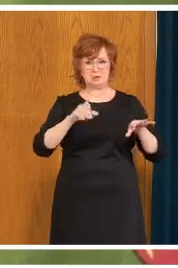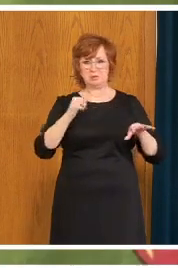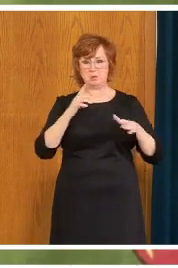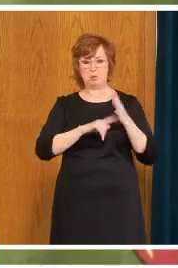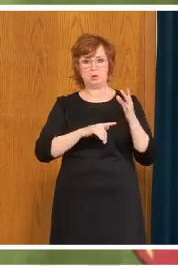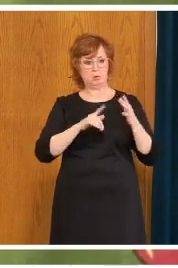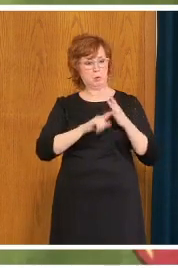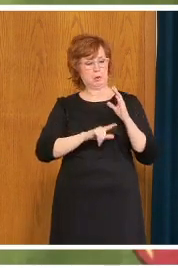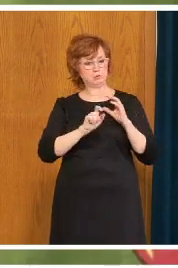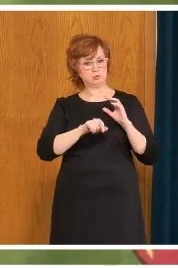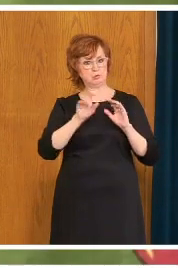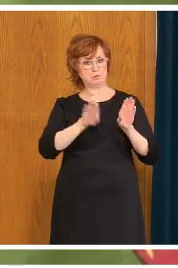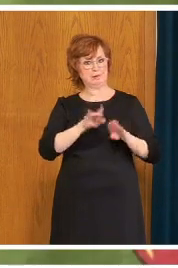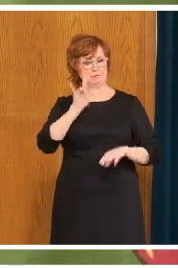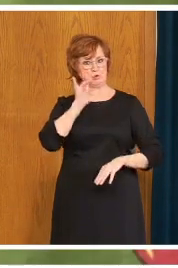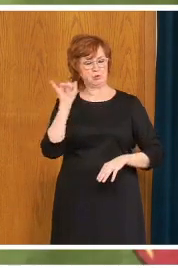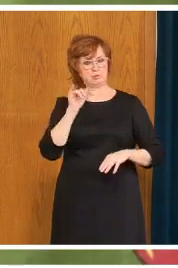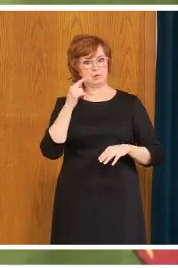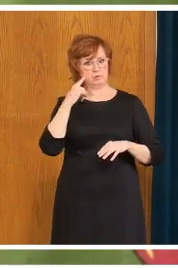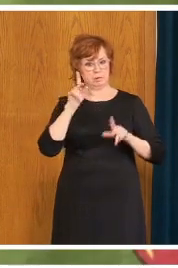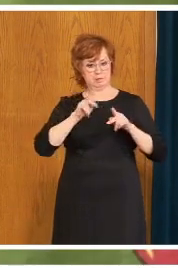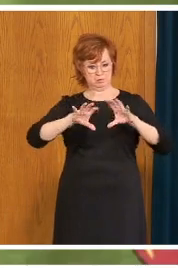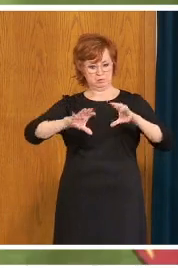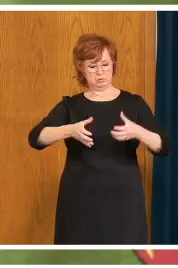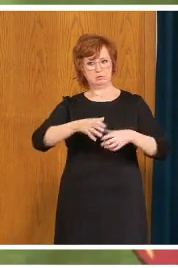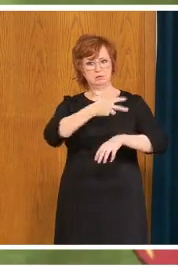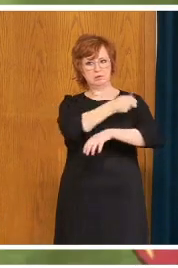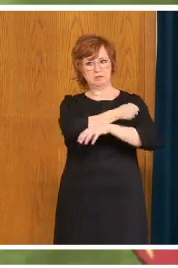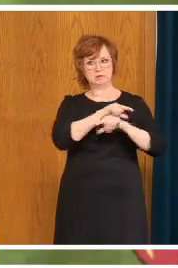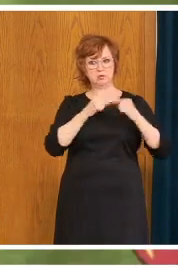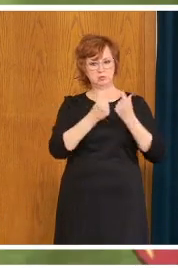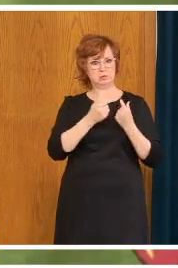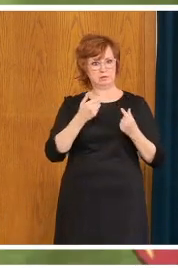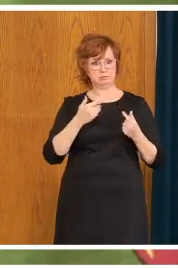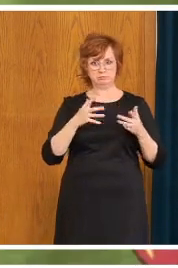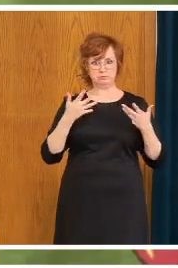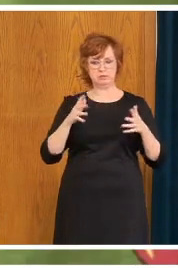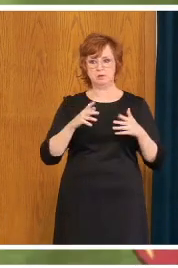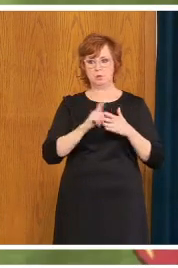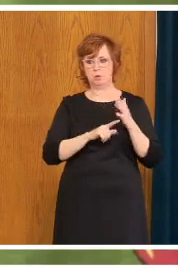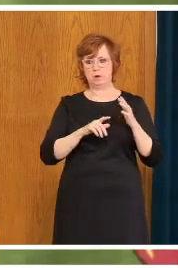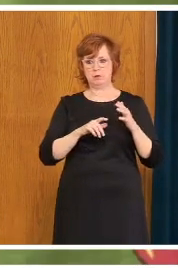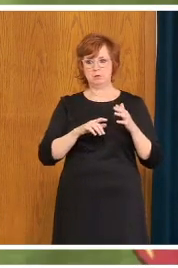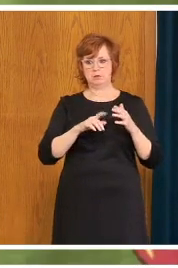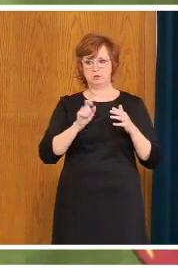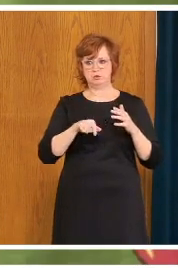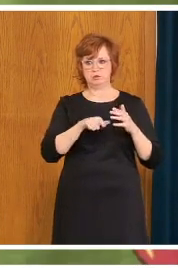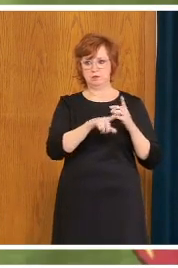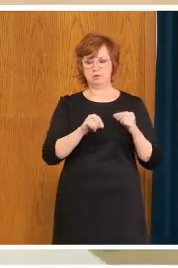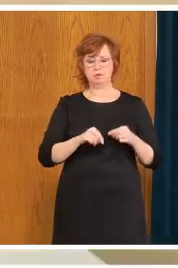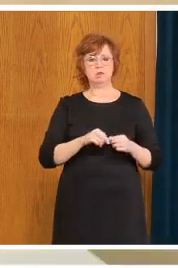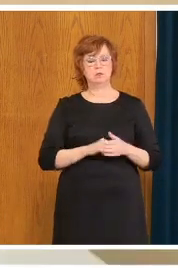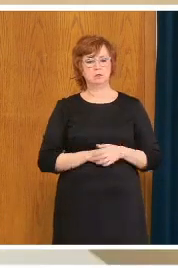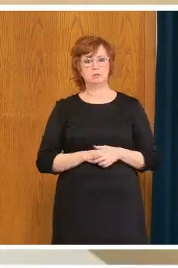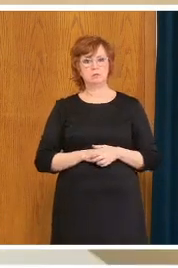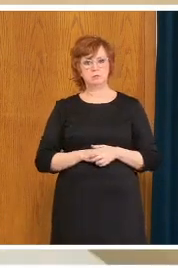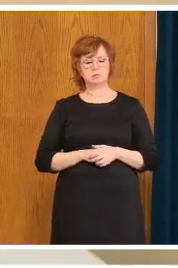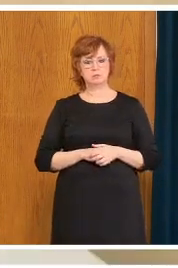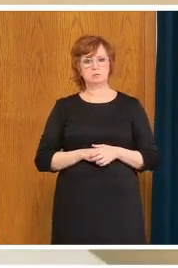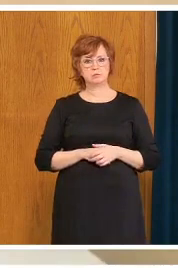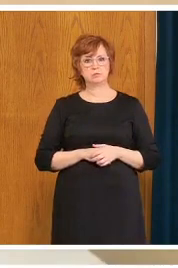going forward who, as vaccinations ramp up? Yeah, thanks. So I think that this is a